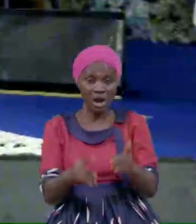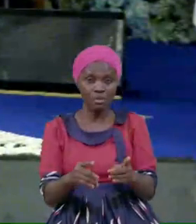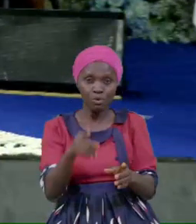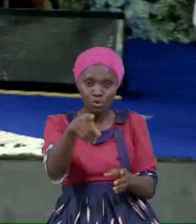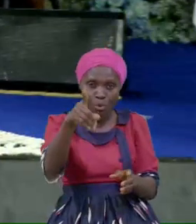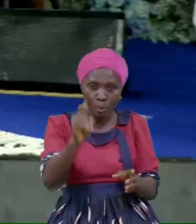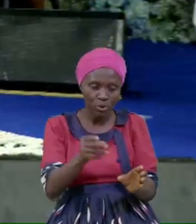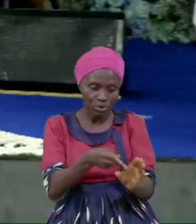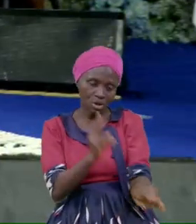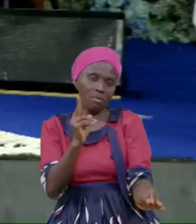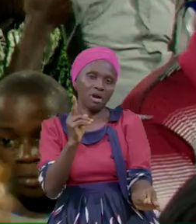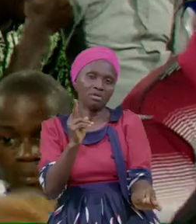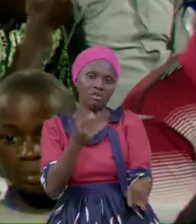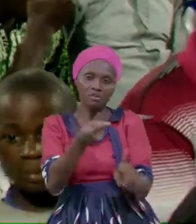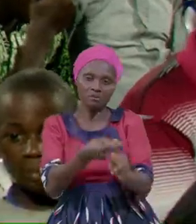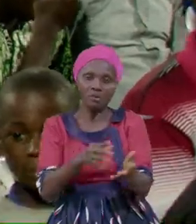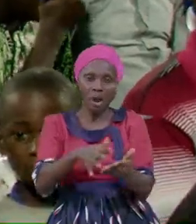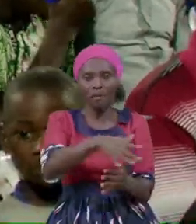coming out?